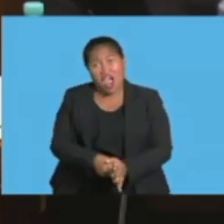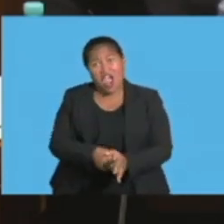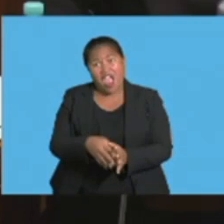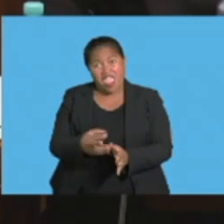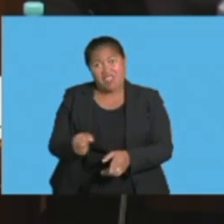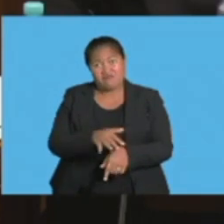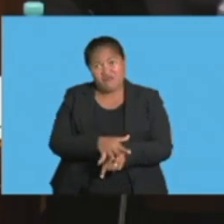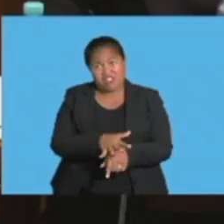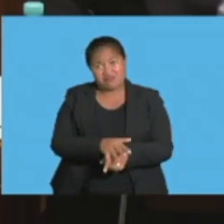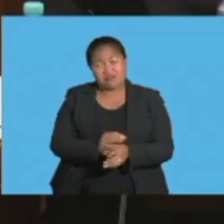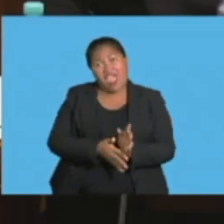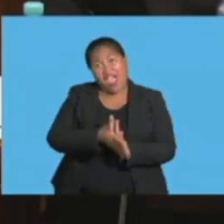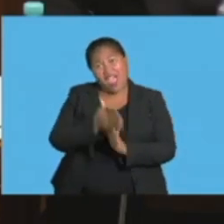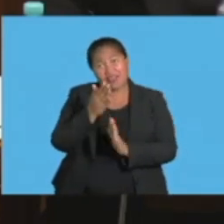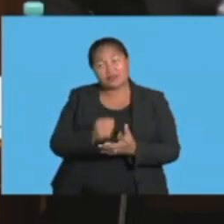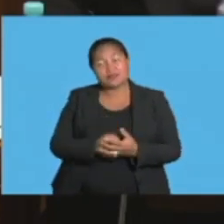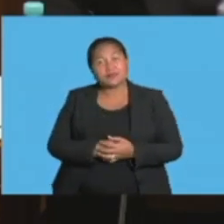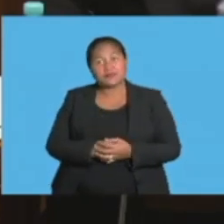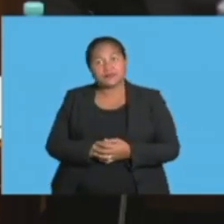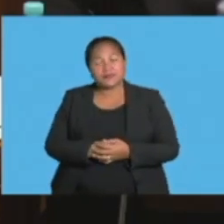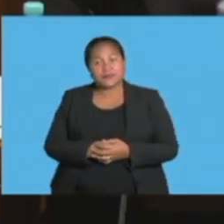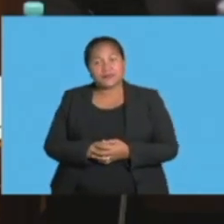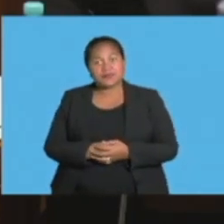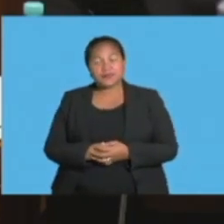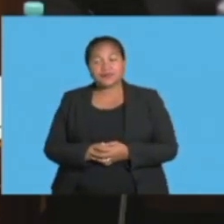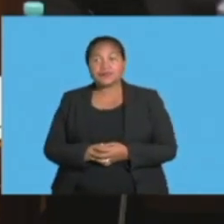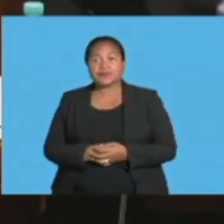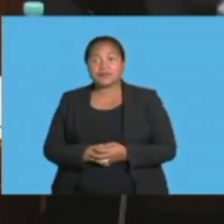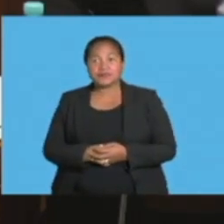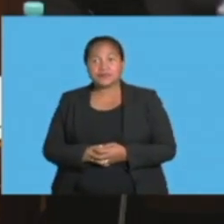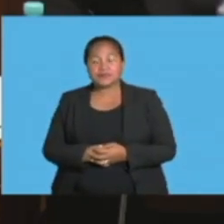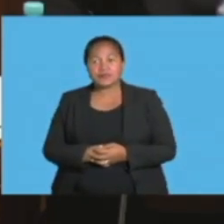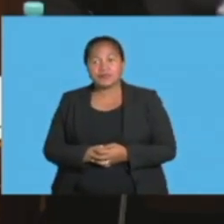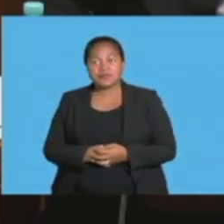And it is encouraging to note that